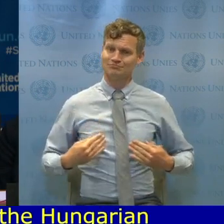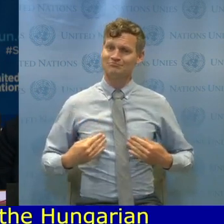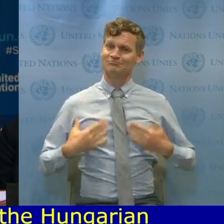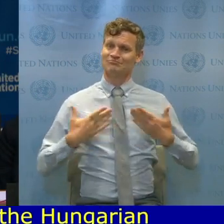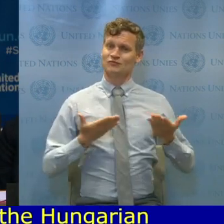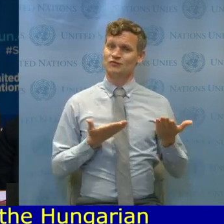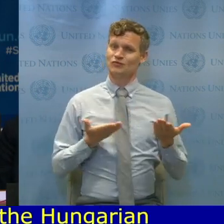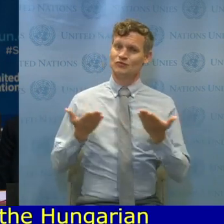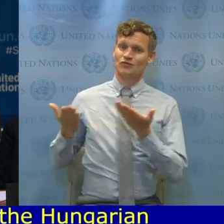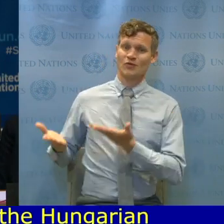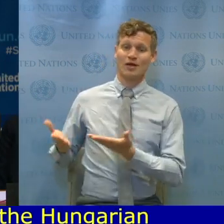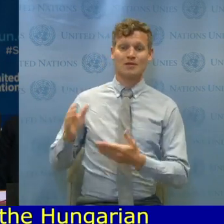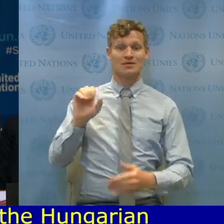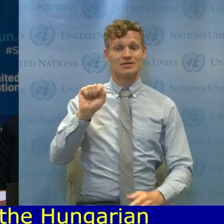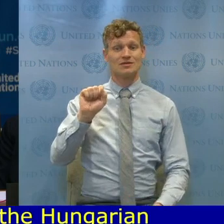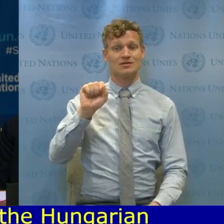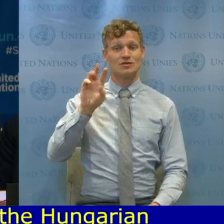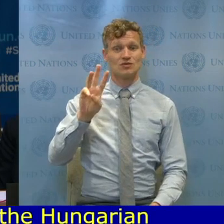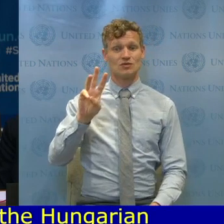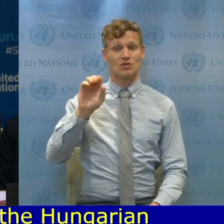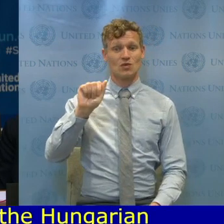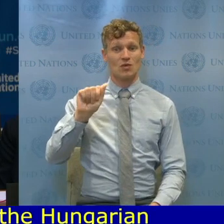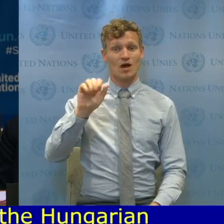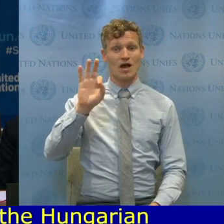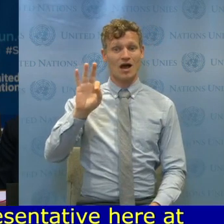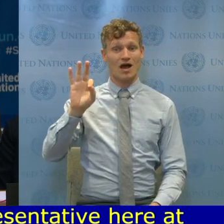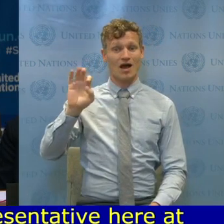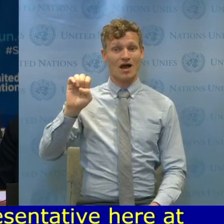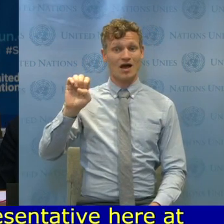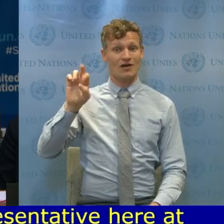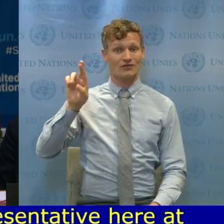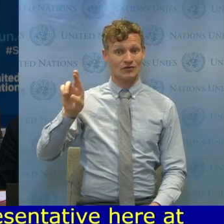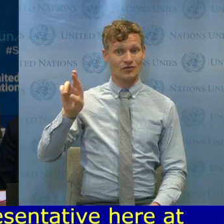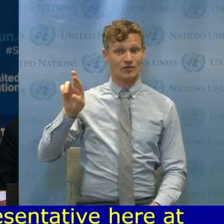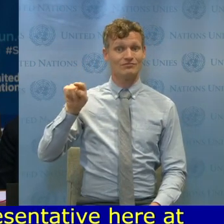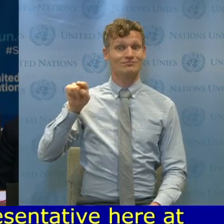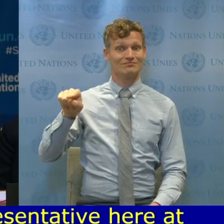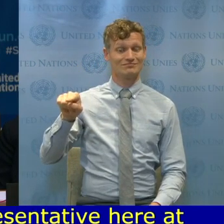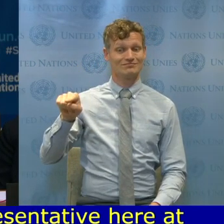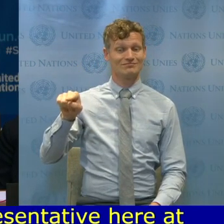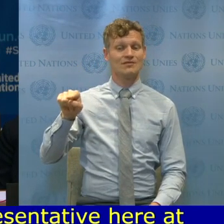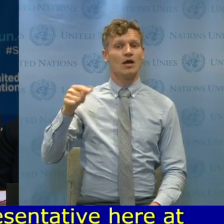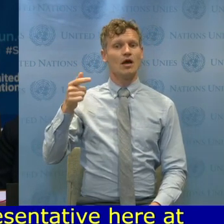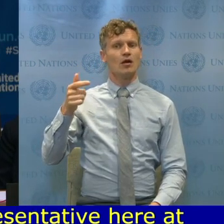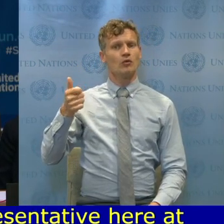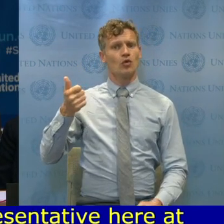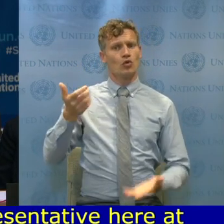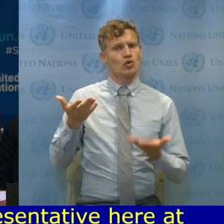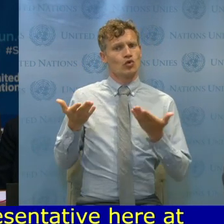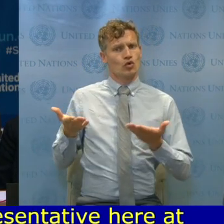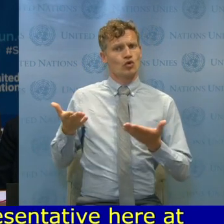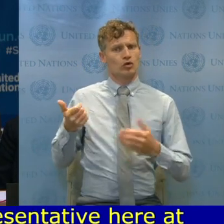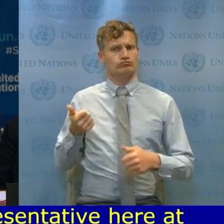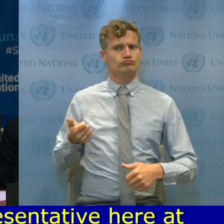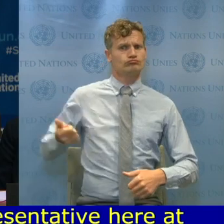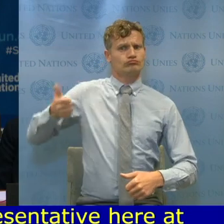Kate Swaffer, current chair, CEO, and co-founder of Dementia Alliance